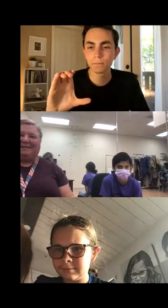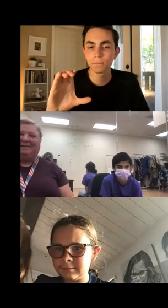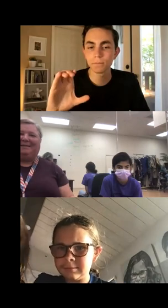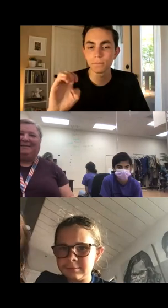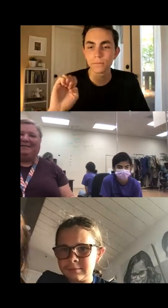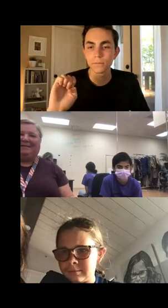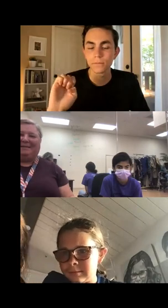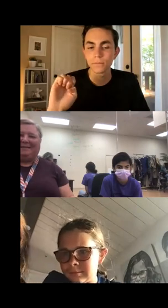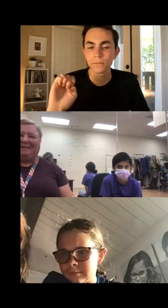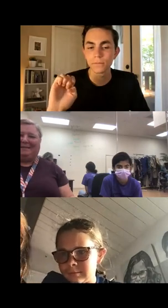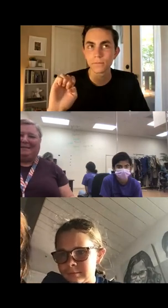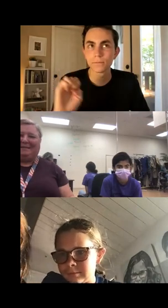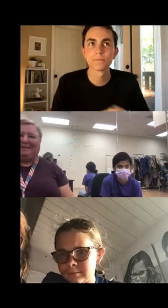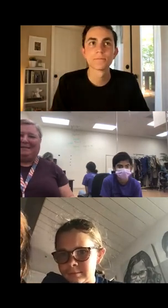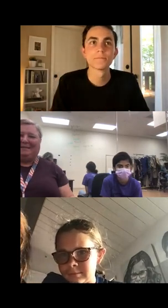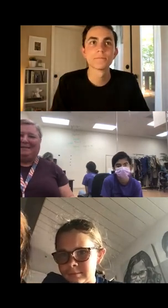See.